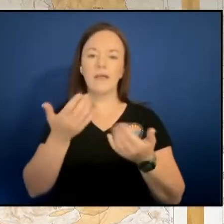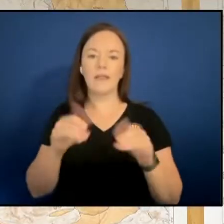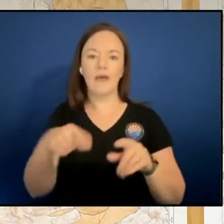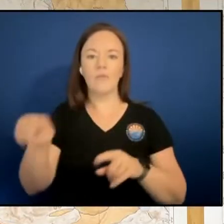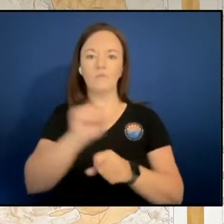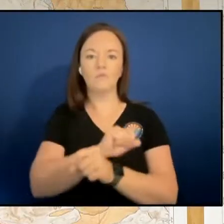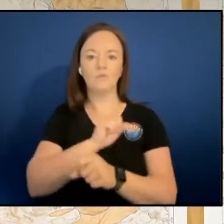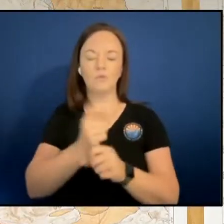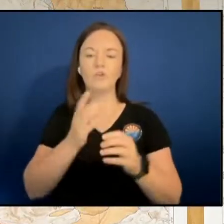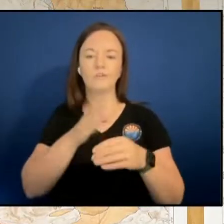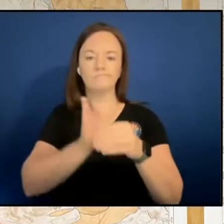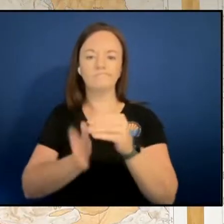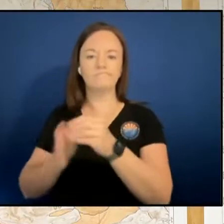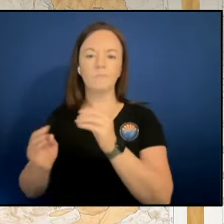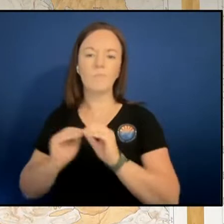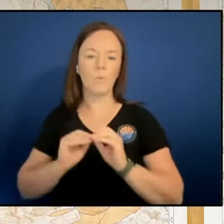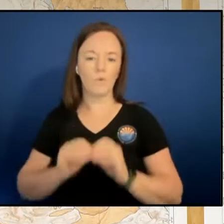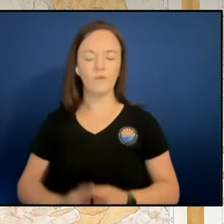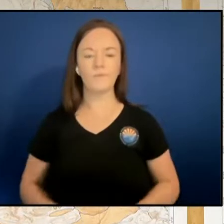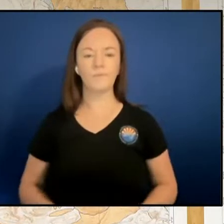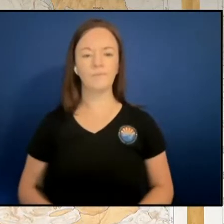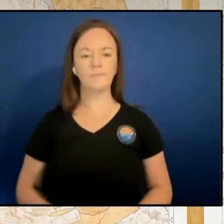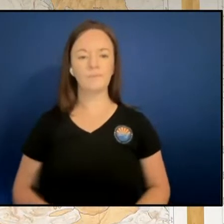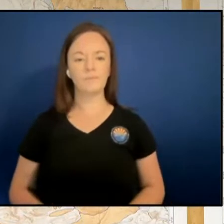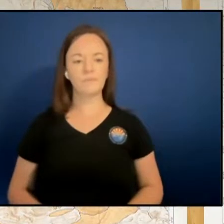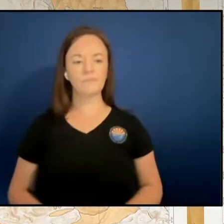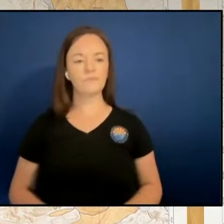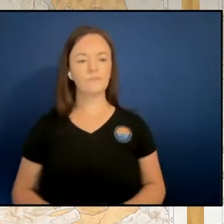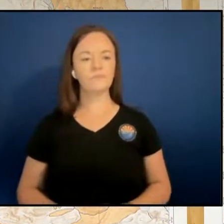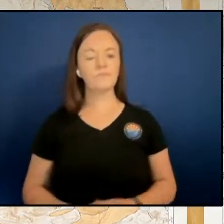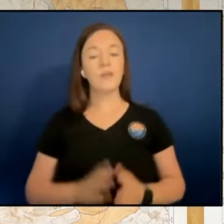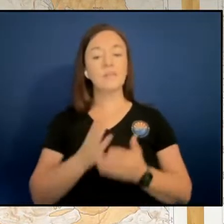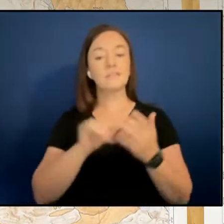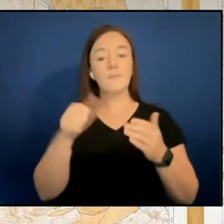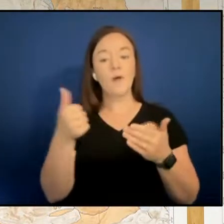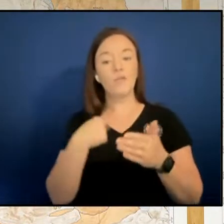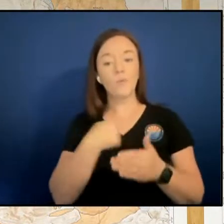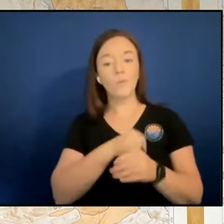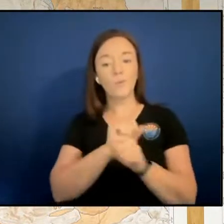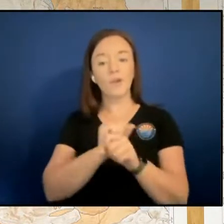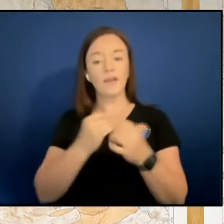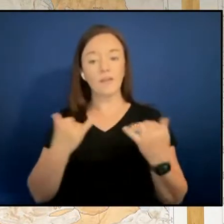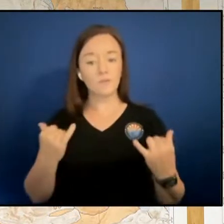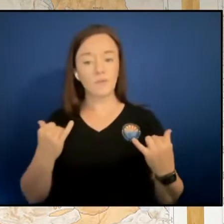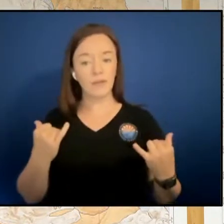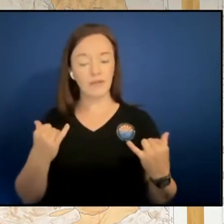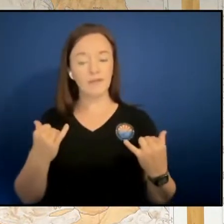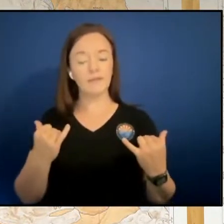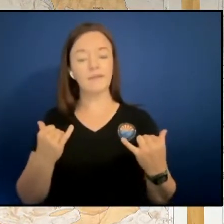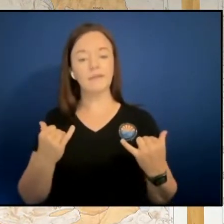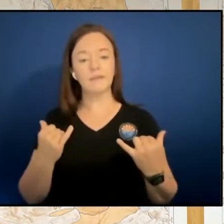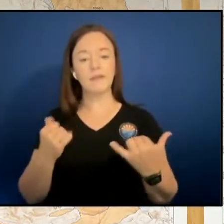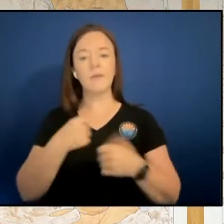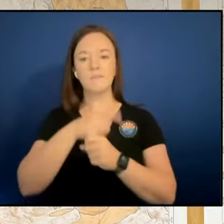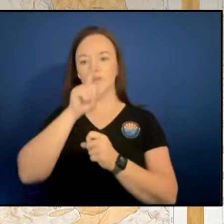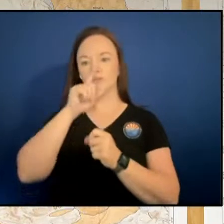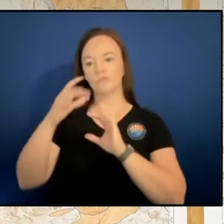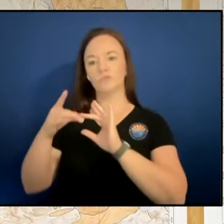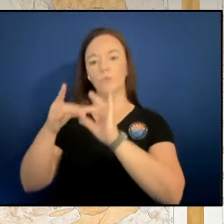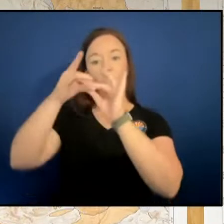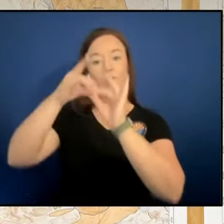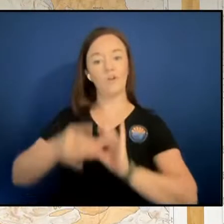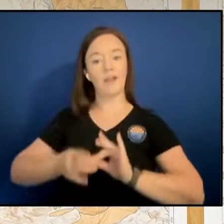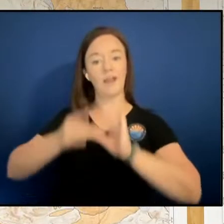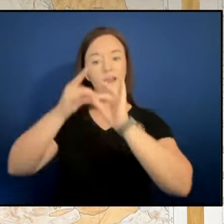So the rest of what some of the stuff we're working on today is making sure that in our coordination with the south zone on